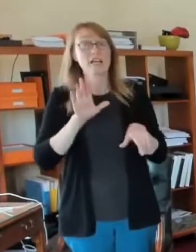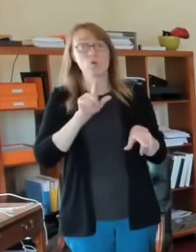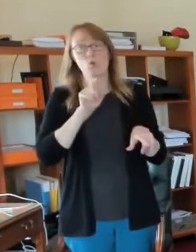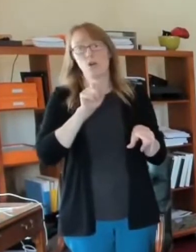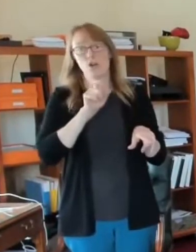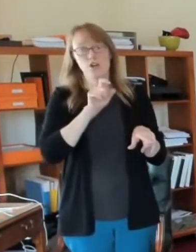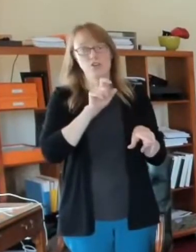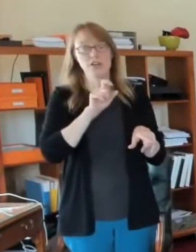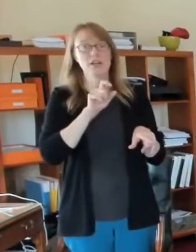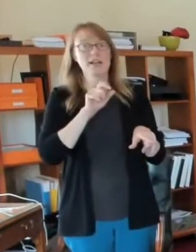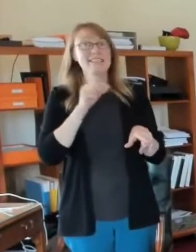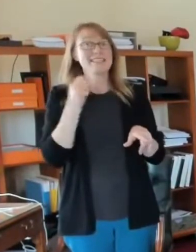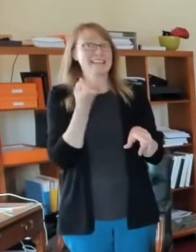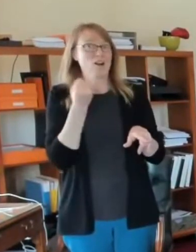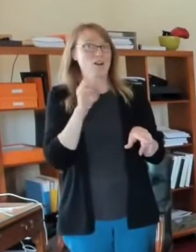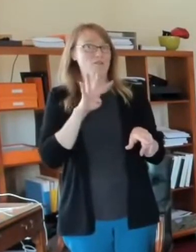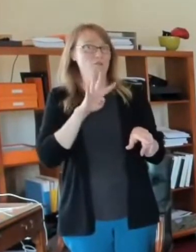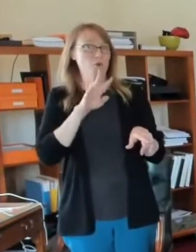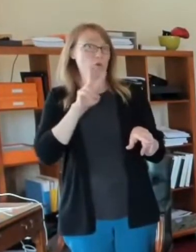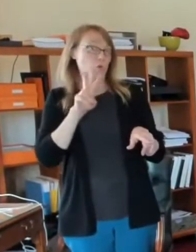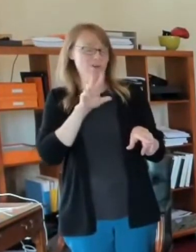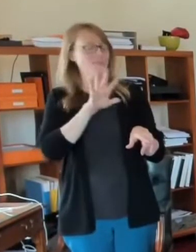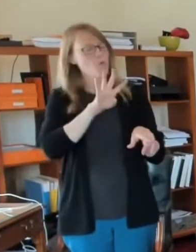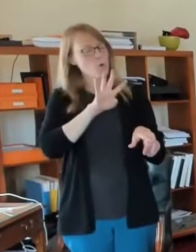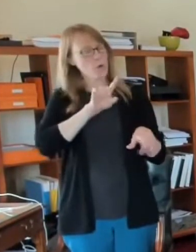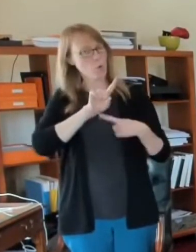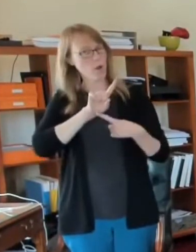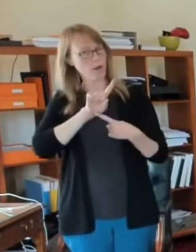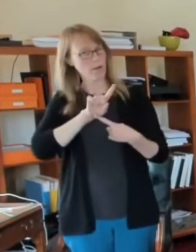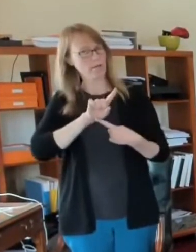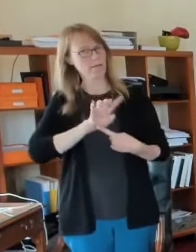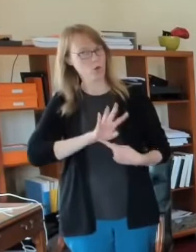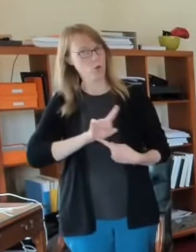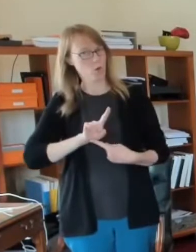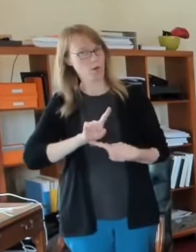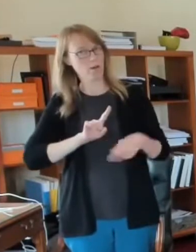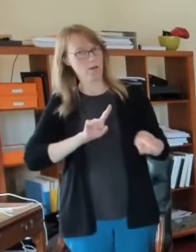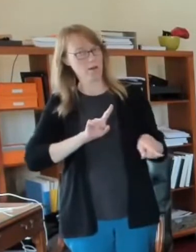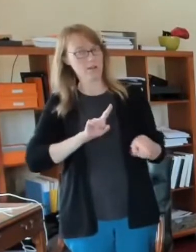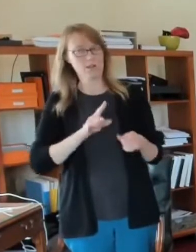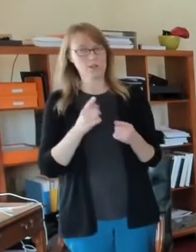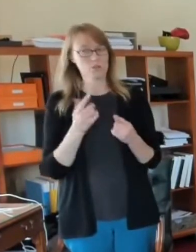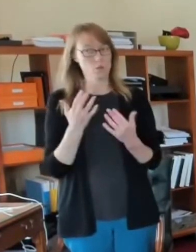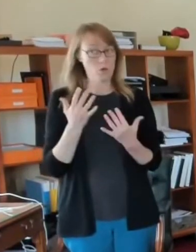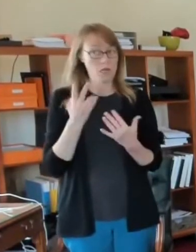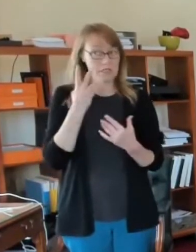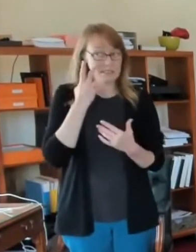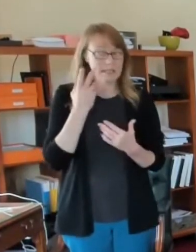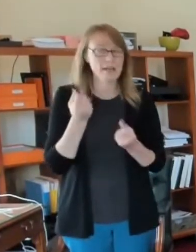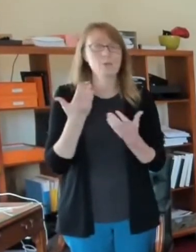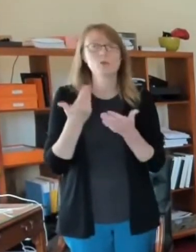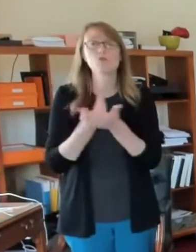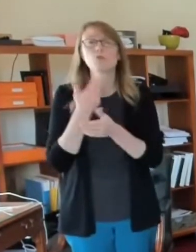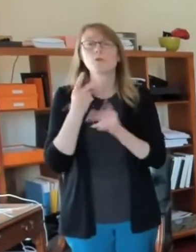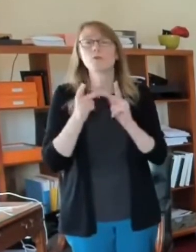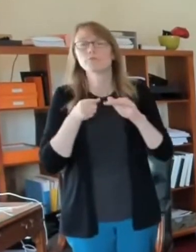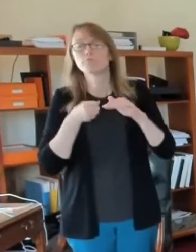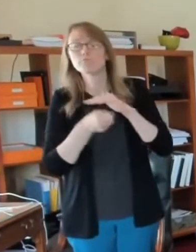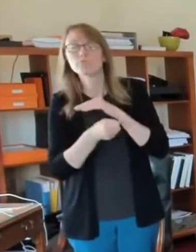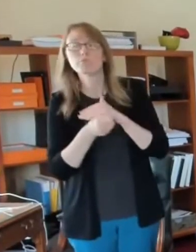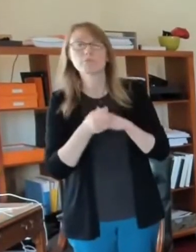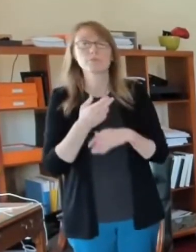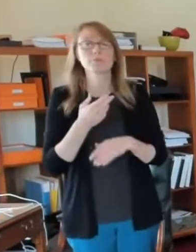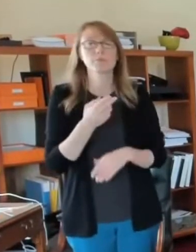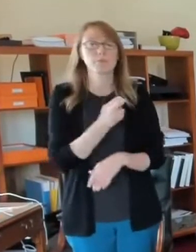Saturday 41, and we won't know for a little while today what the number was for 2 days